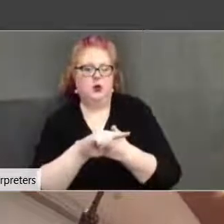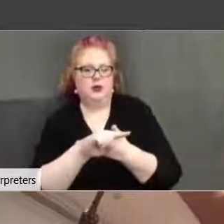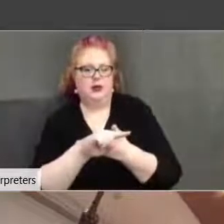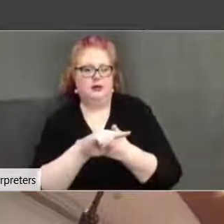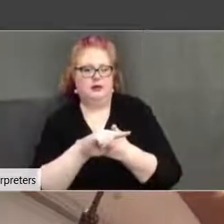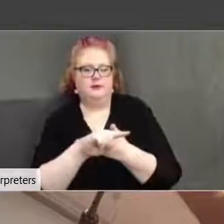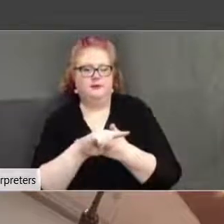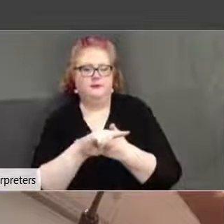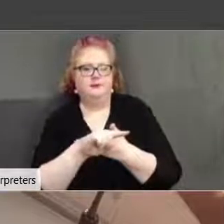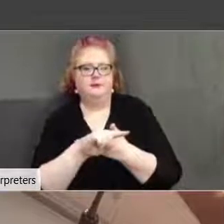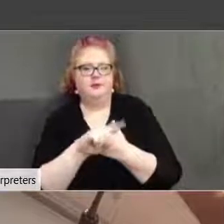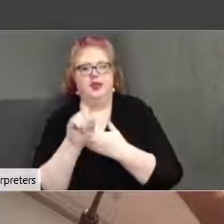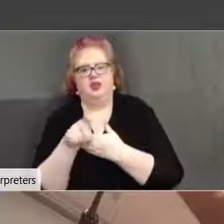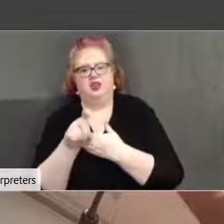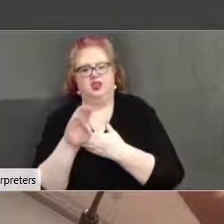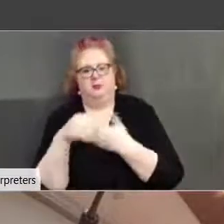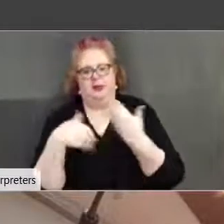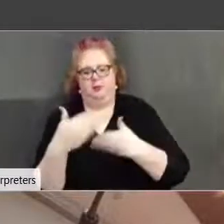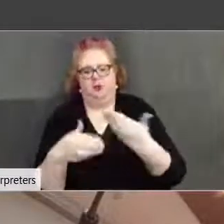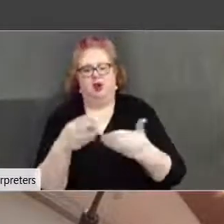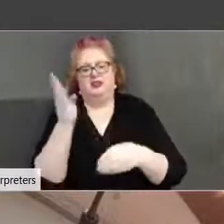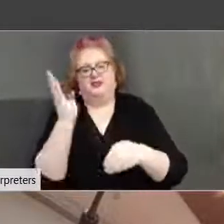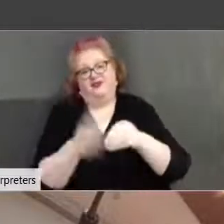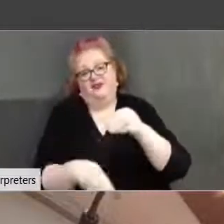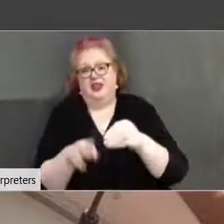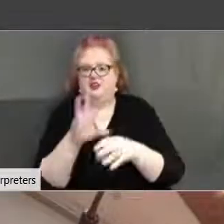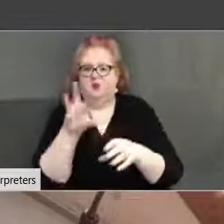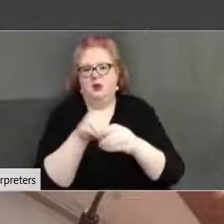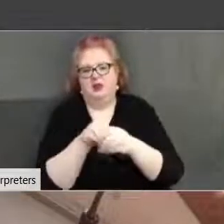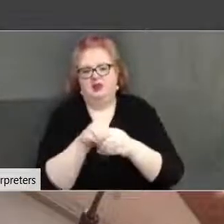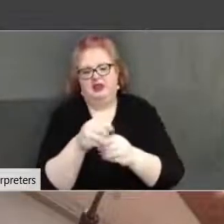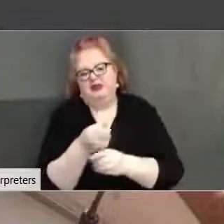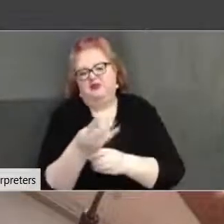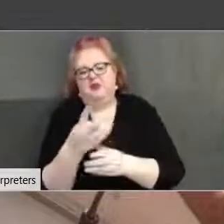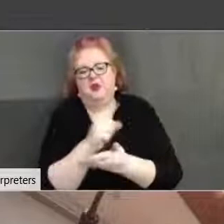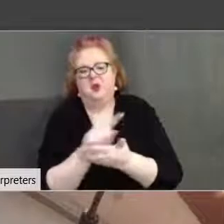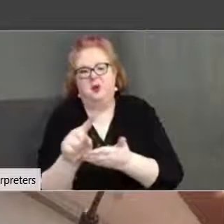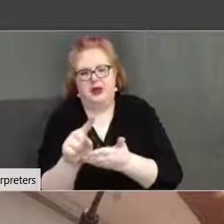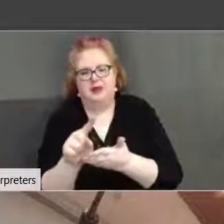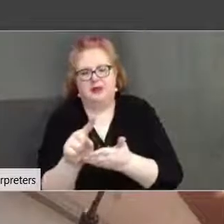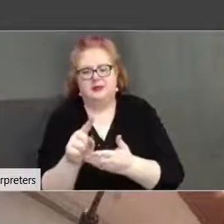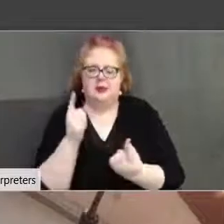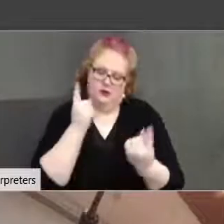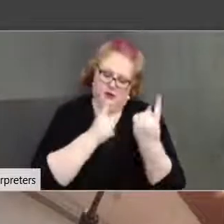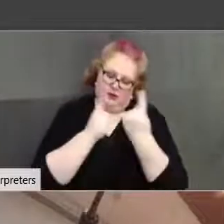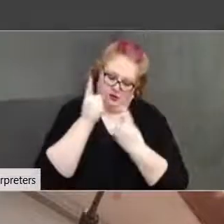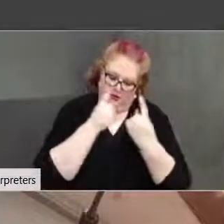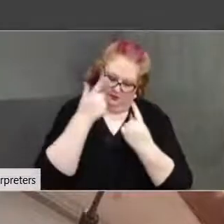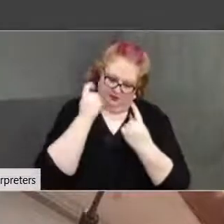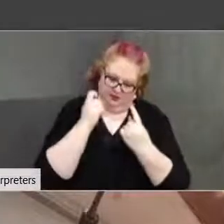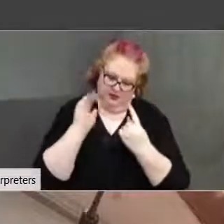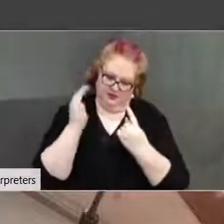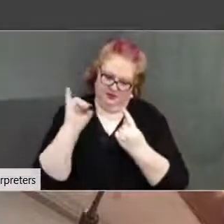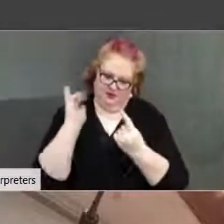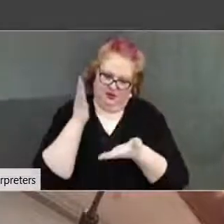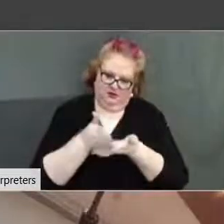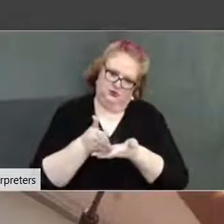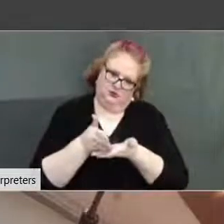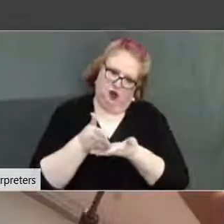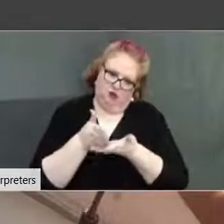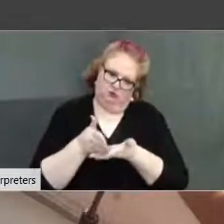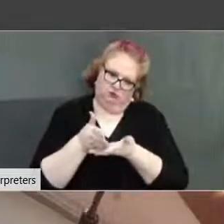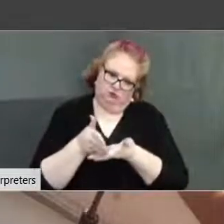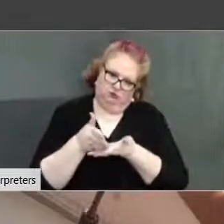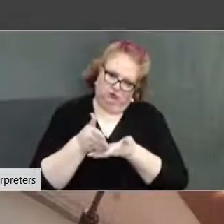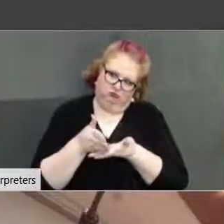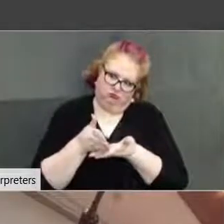the next few weeks. Wondering, because it seemed like it stopped for a long, long time, and now I thought I saw the new